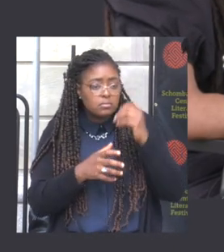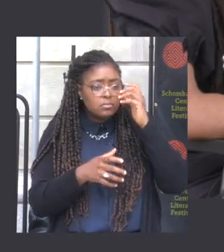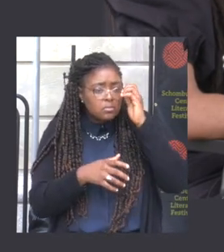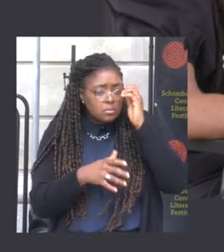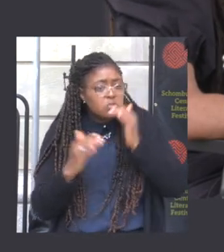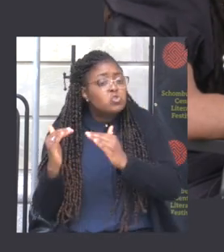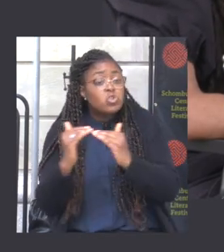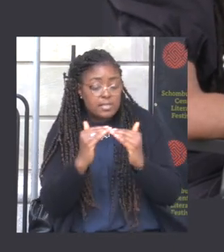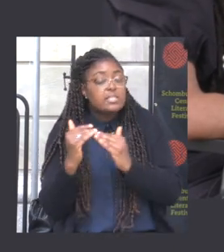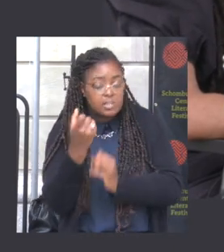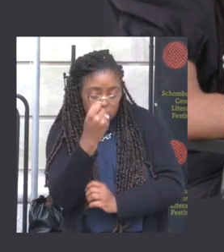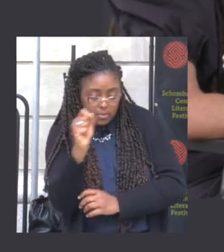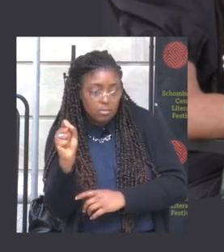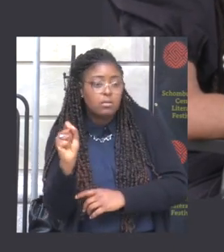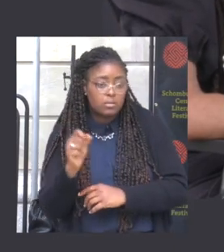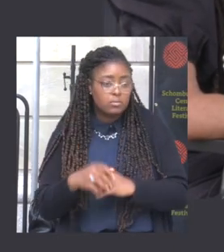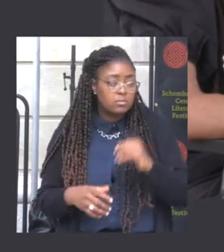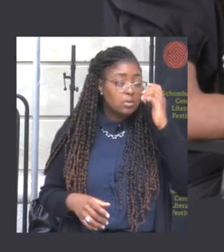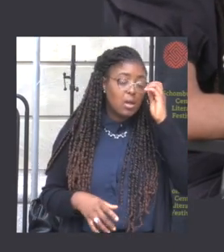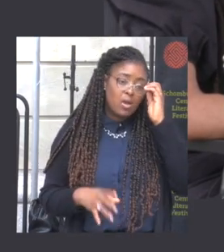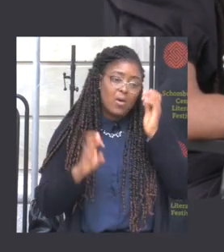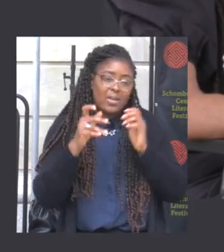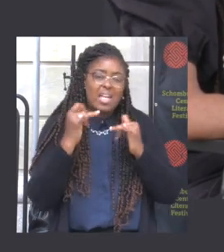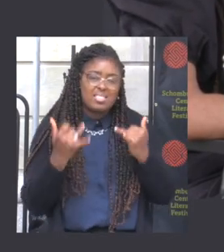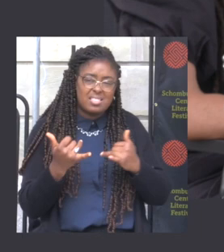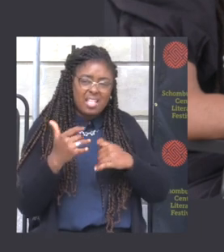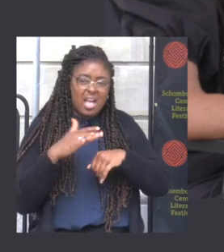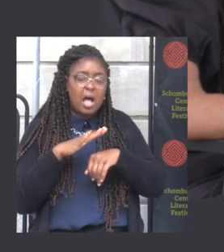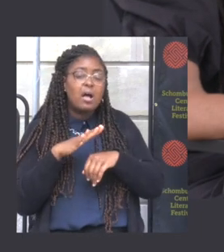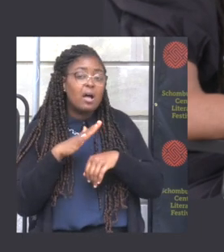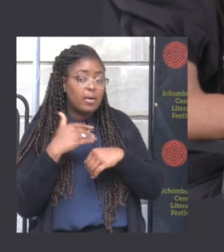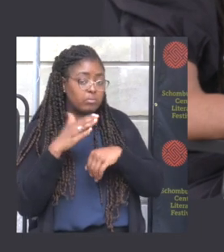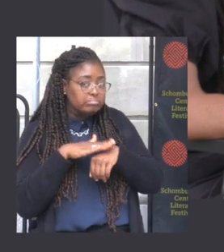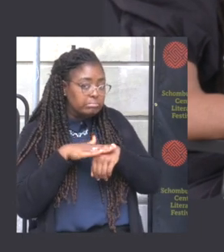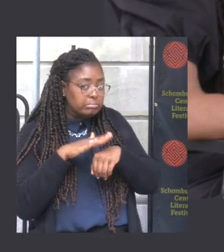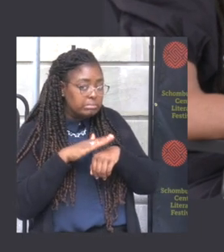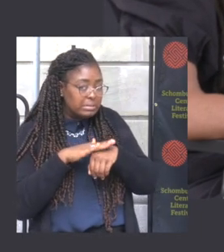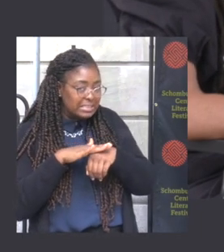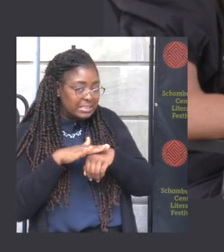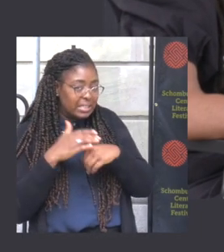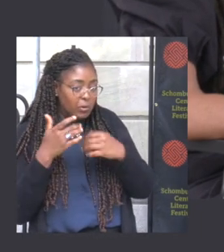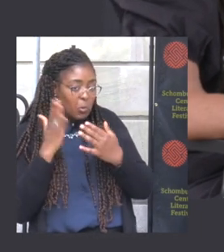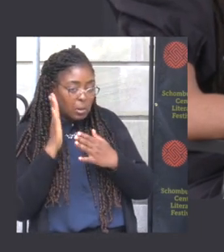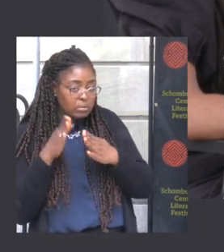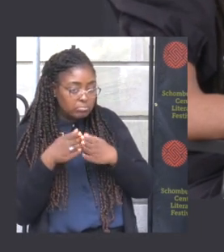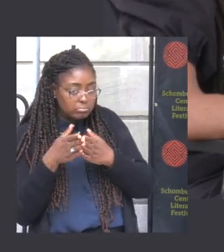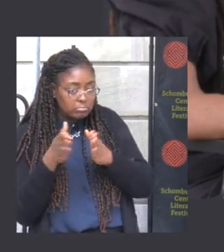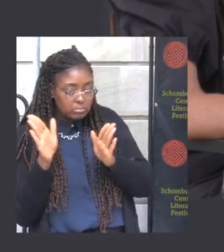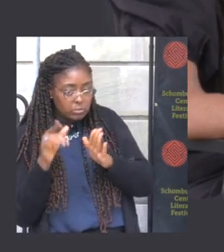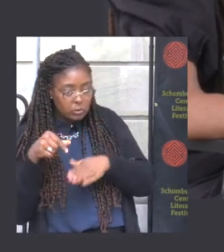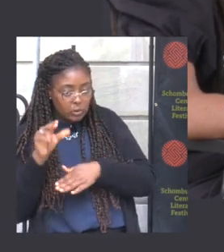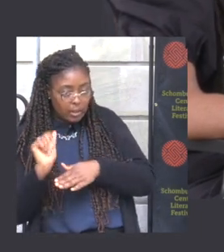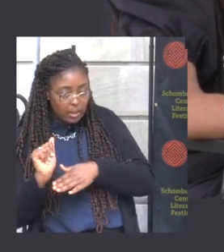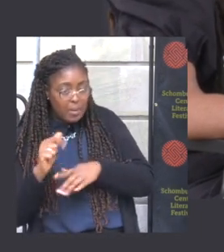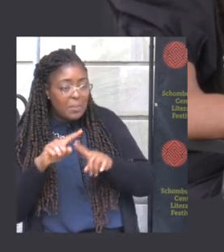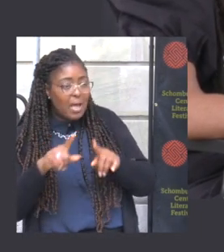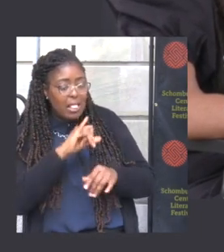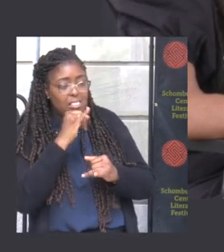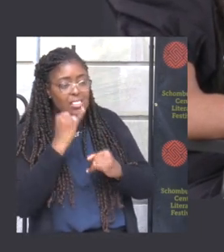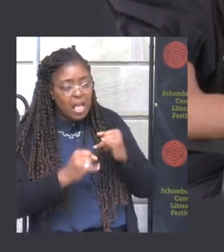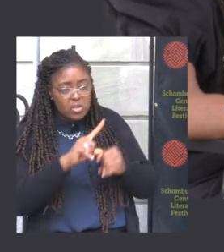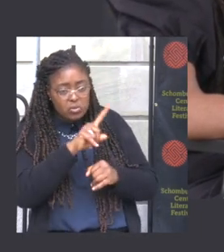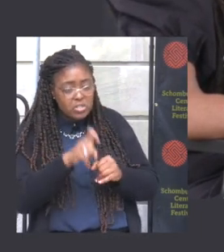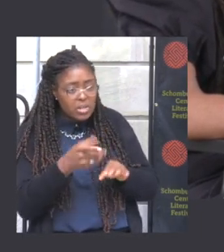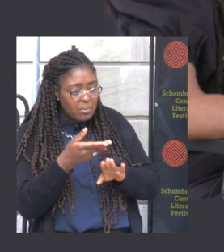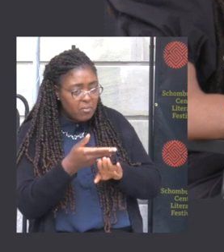5 minutes ago that we're going to open it up to the audience to ask questions. But my last question before we turn it over is what you're excited